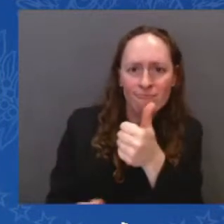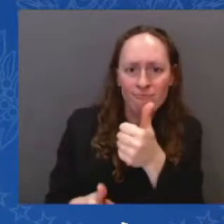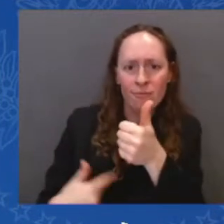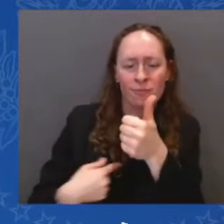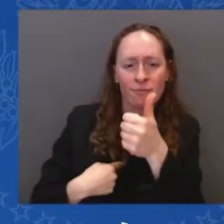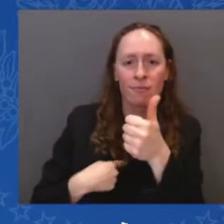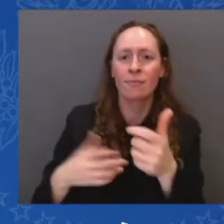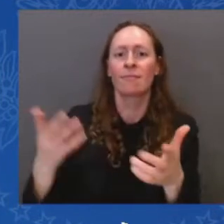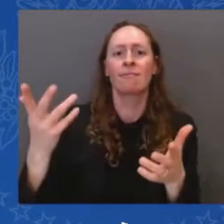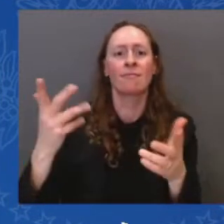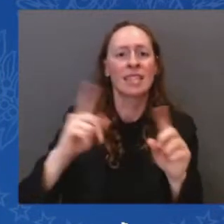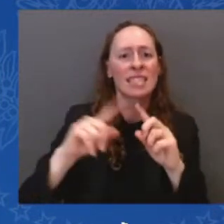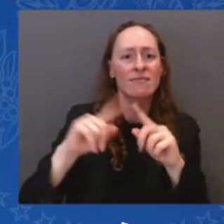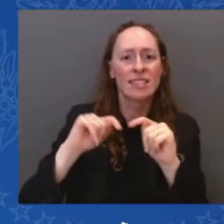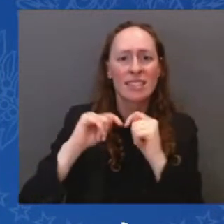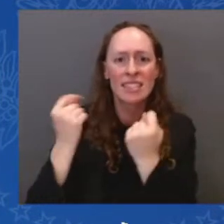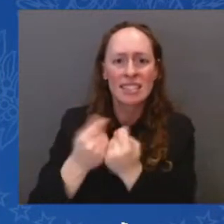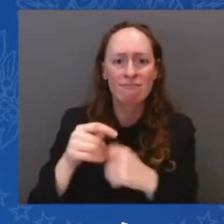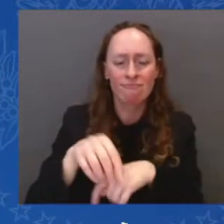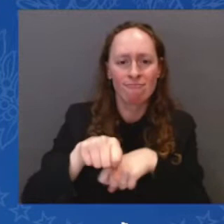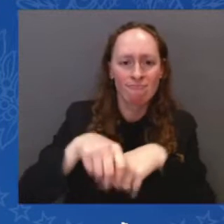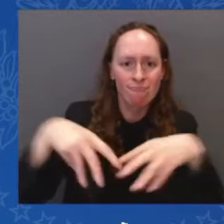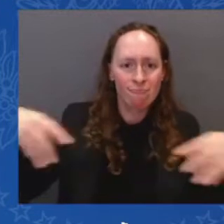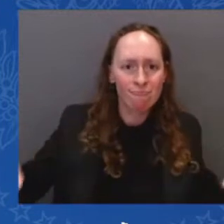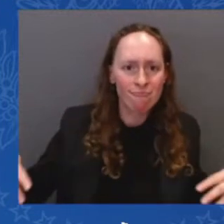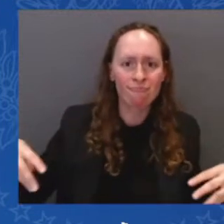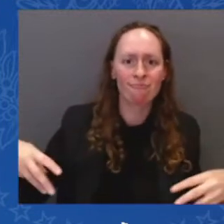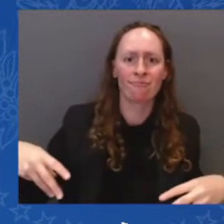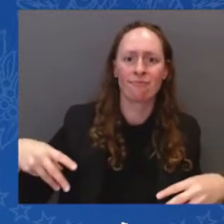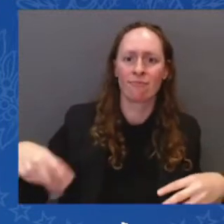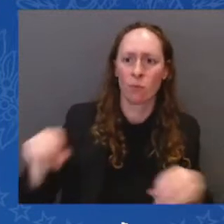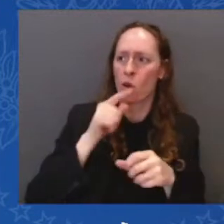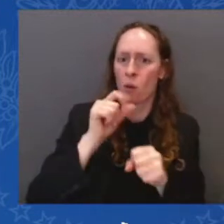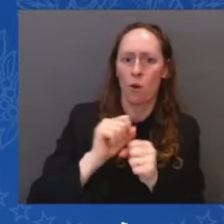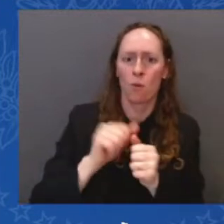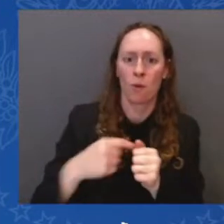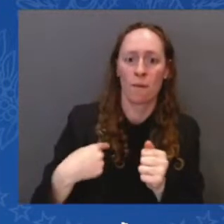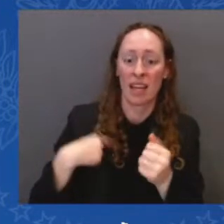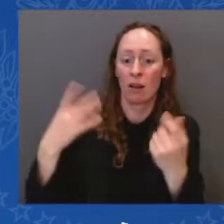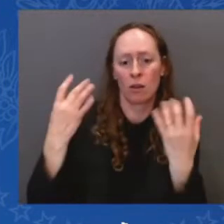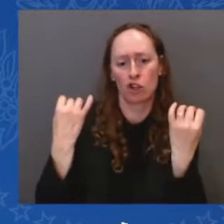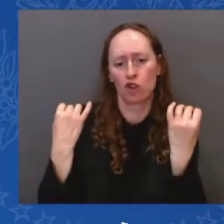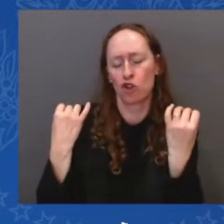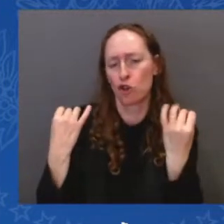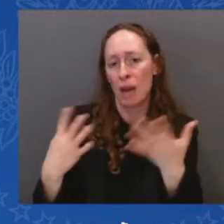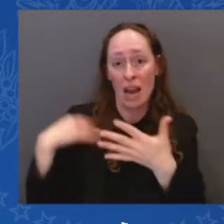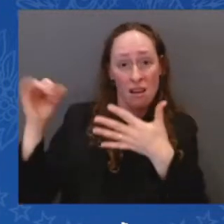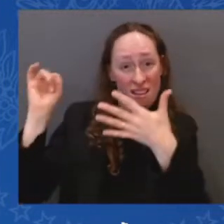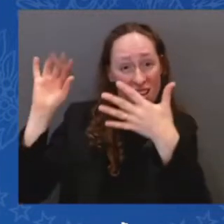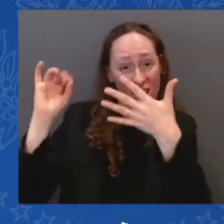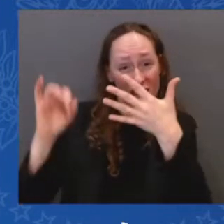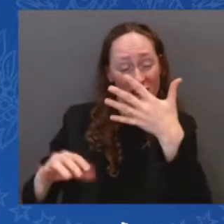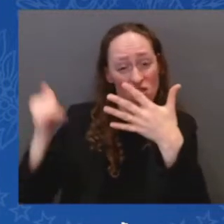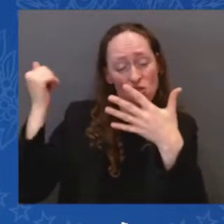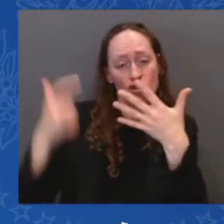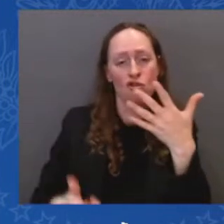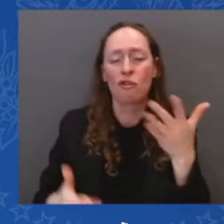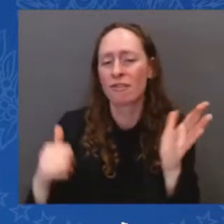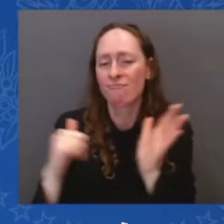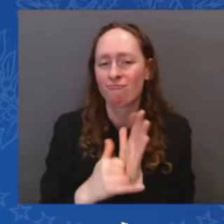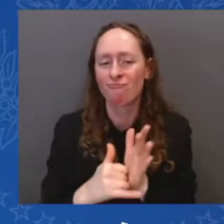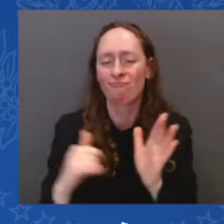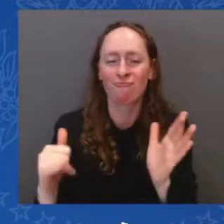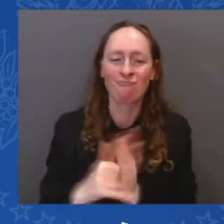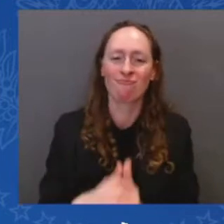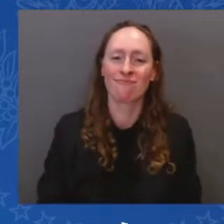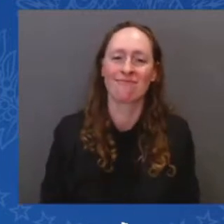corps, and beyond. Way too many to mention by name, but each of you in your own way provided me with the advice, mentorship, and